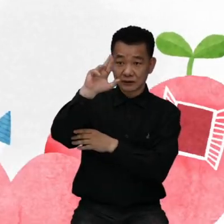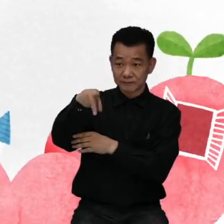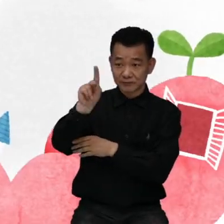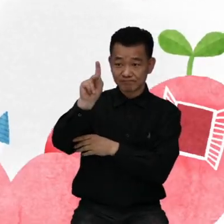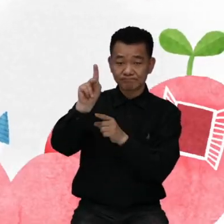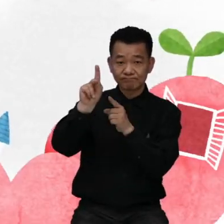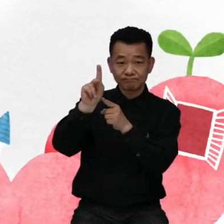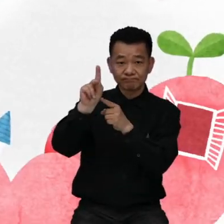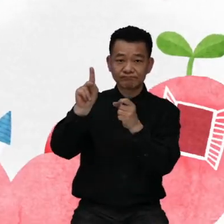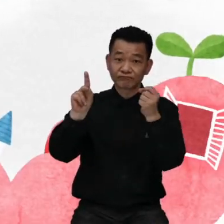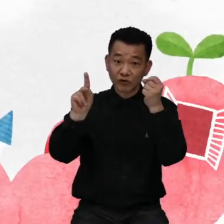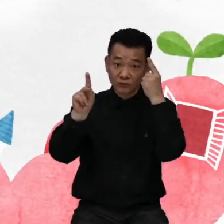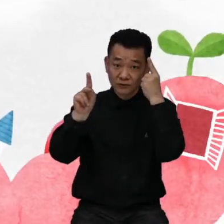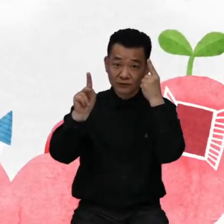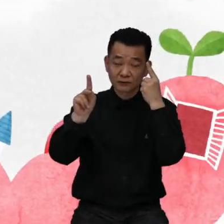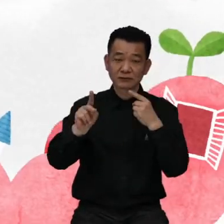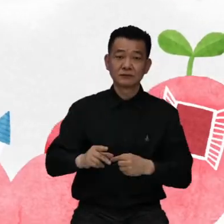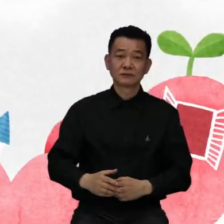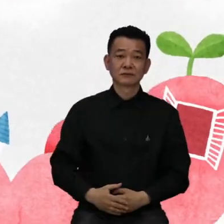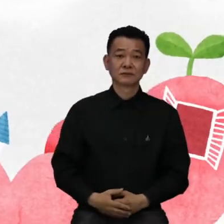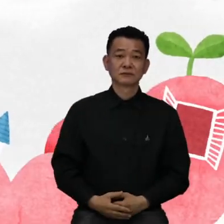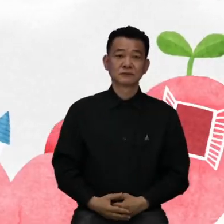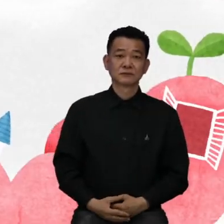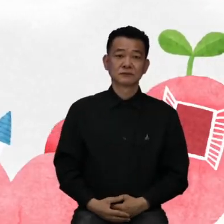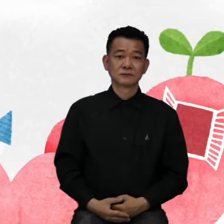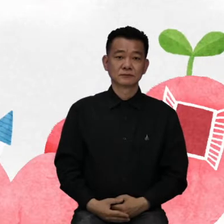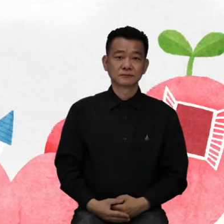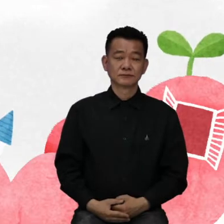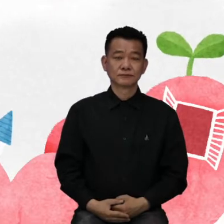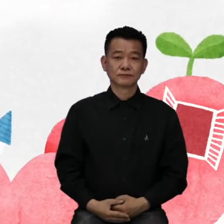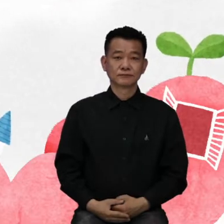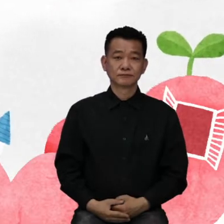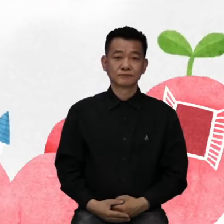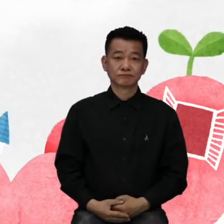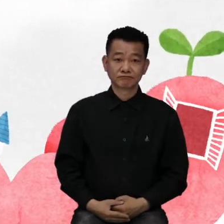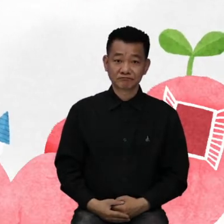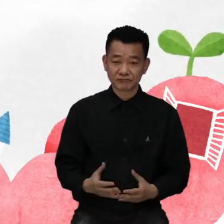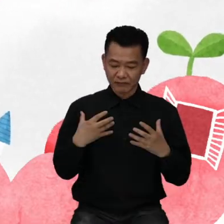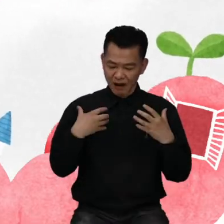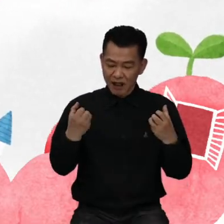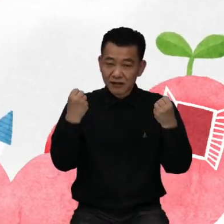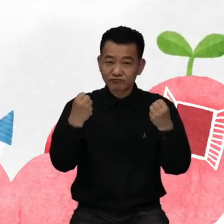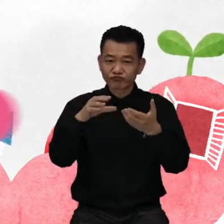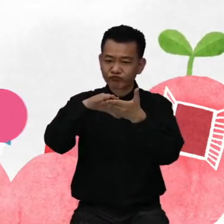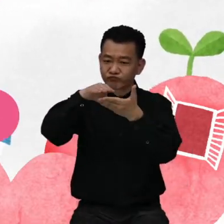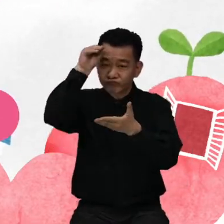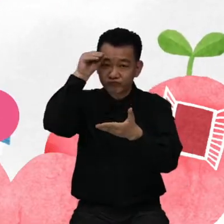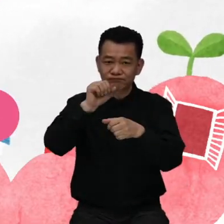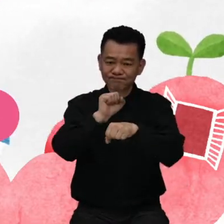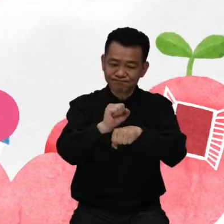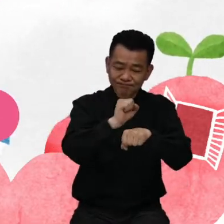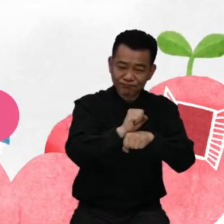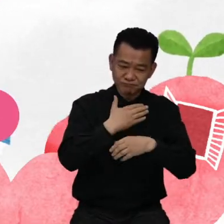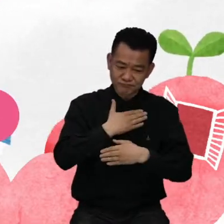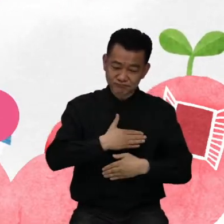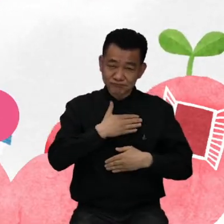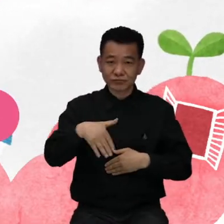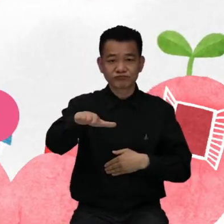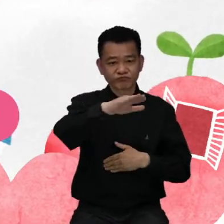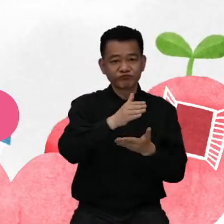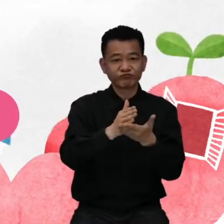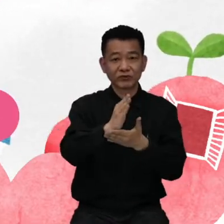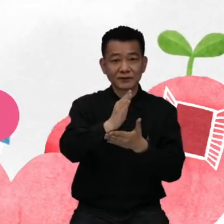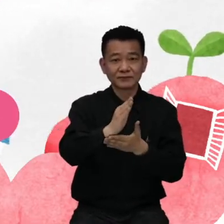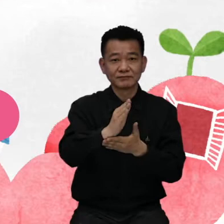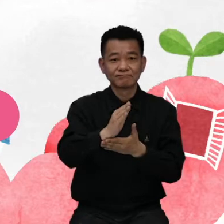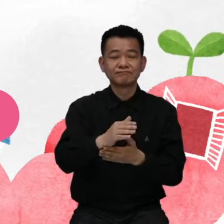Understanding the UN Convention on the Rights of Persons with Disabilities. We have the right to learn, work,